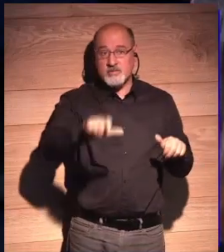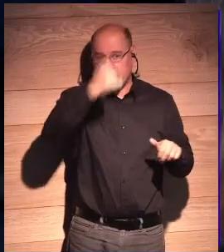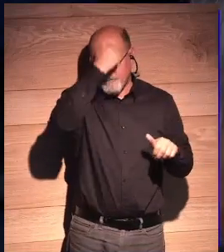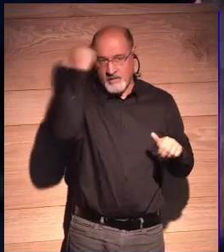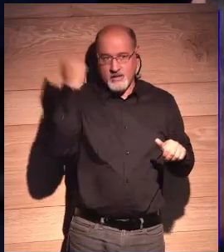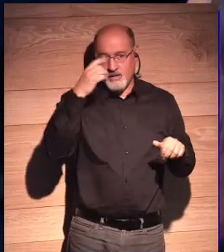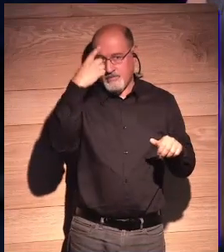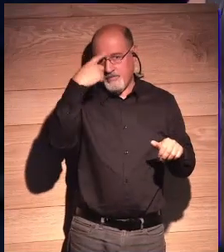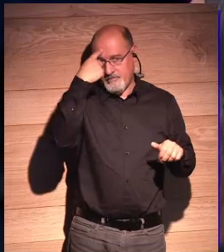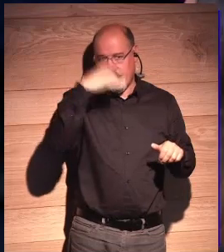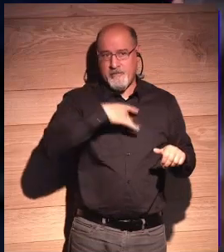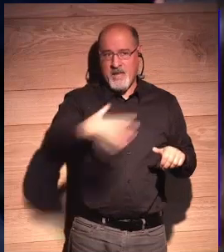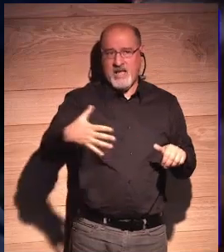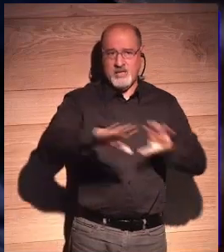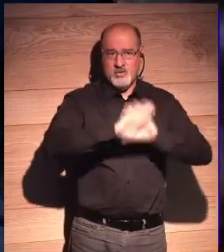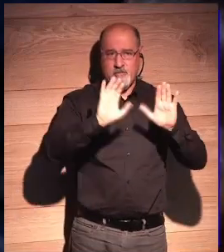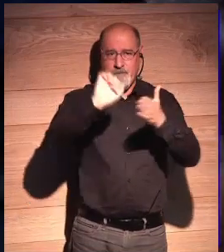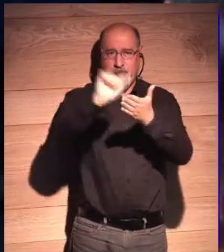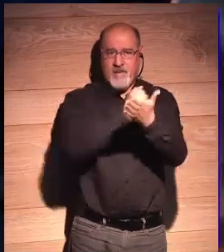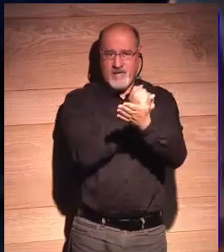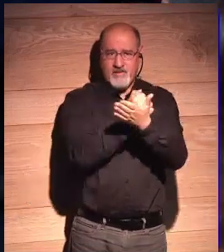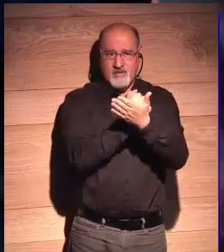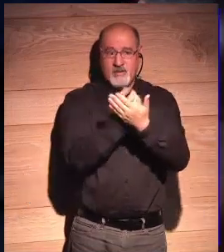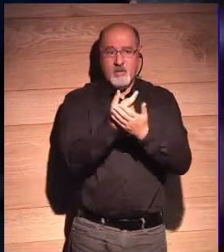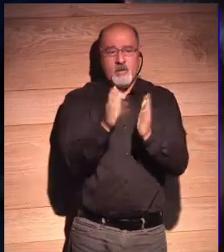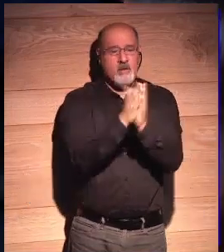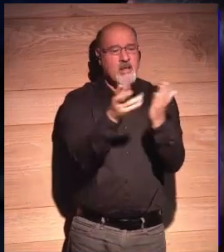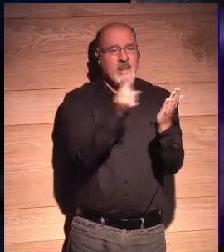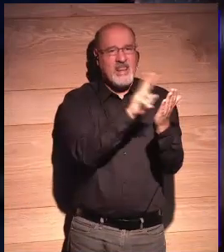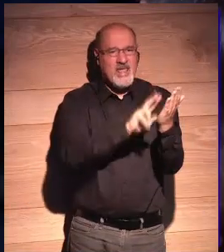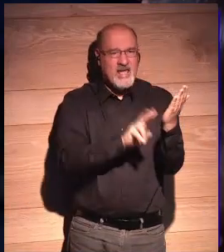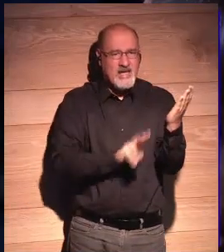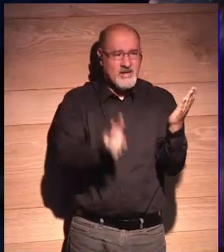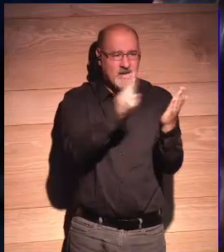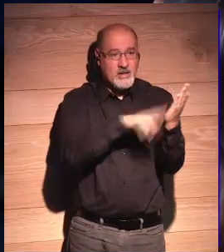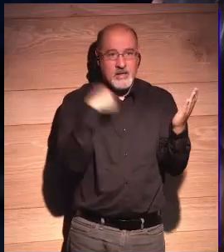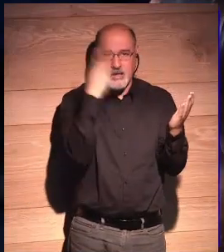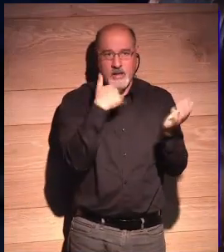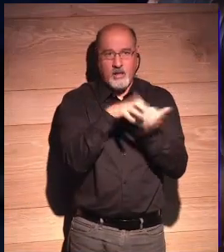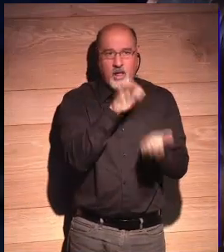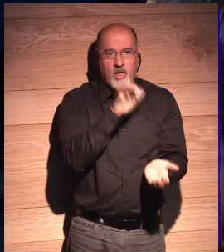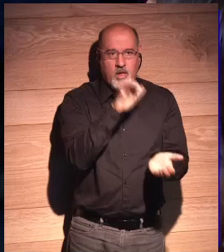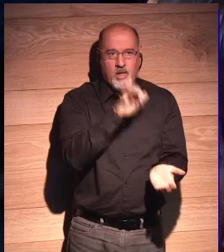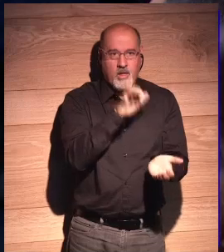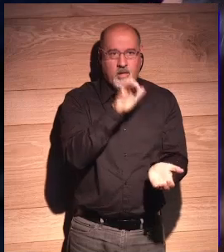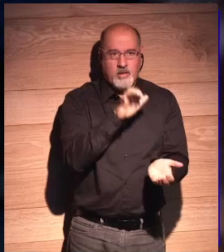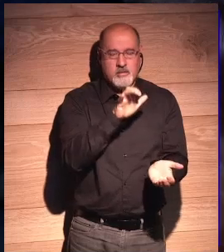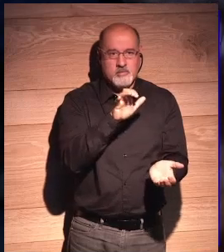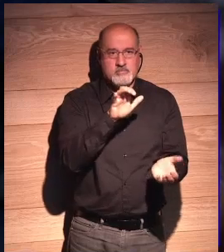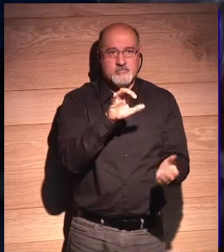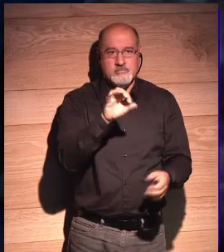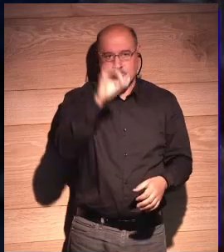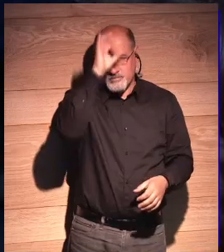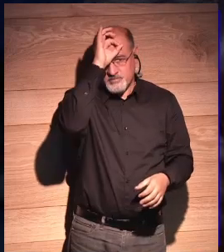like this part. You know, they're just complete like poker face. So I greatly appreciated that. O